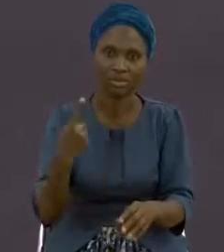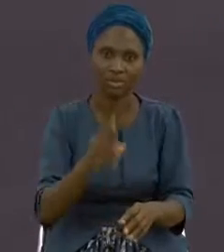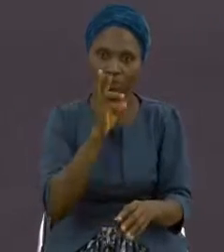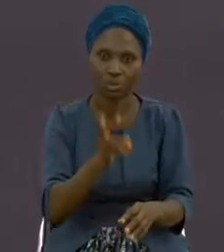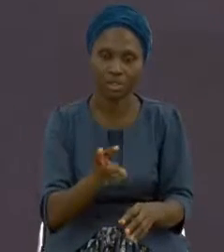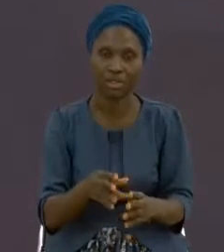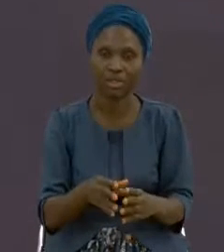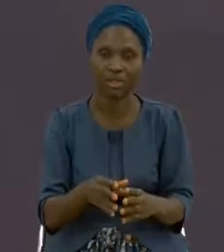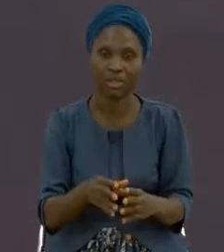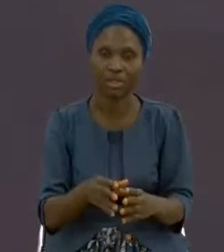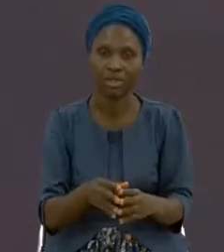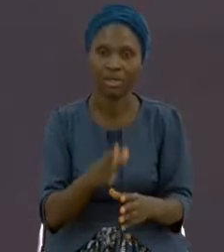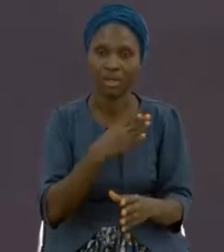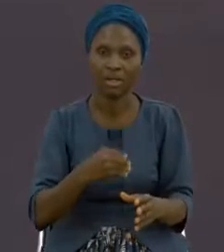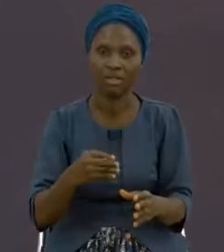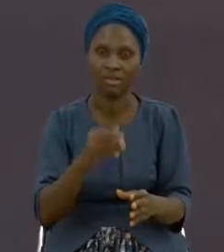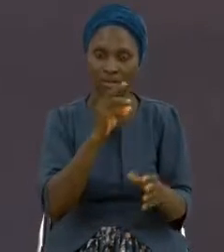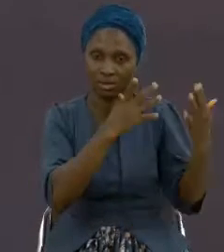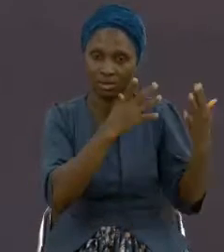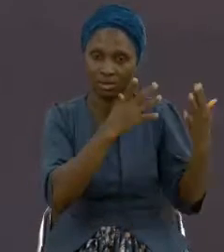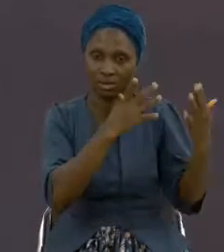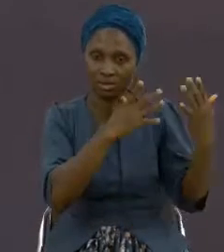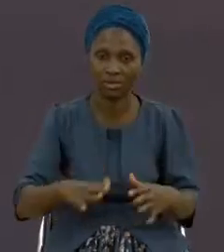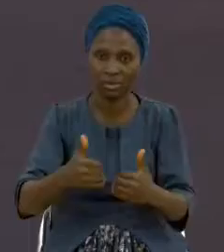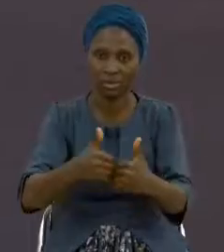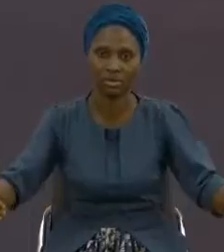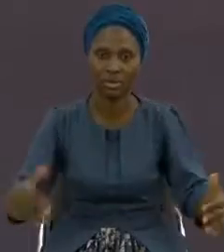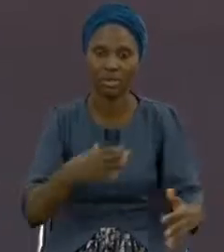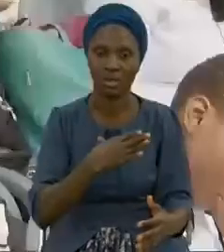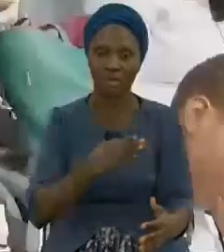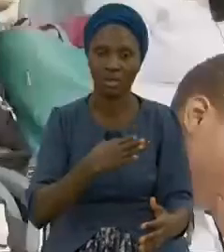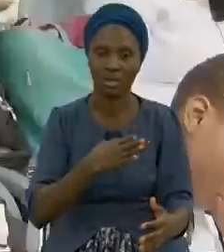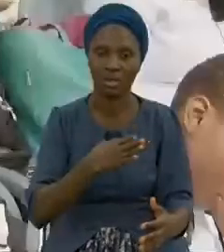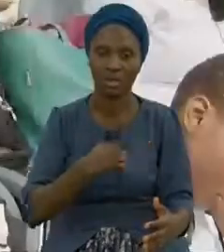over on dry ground. Give me a good amen. Amen.